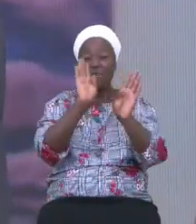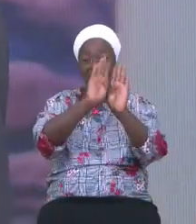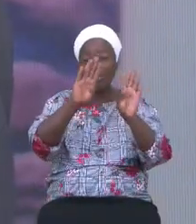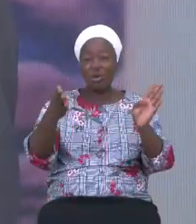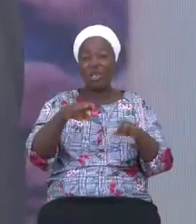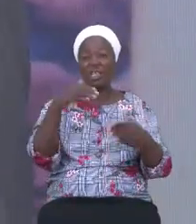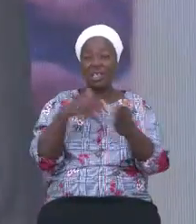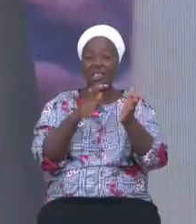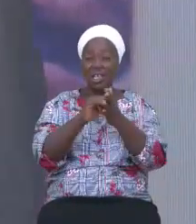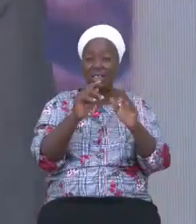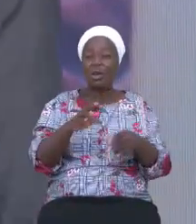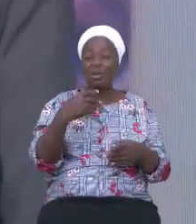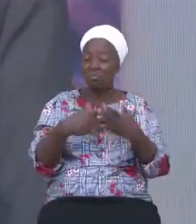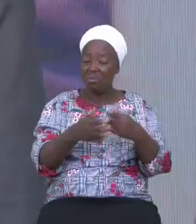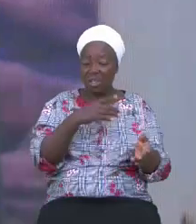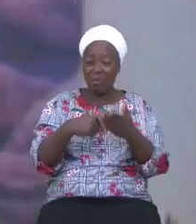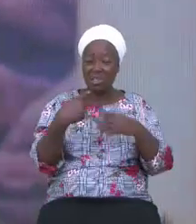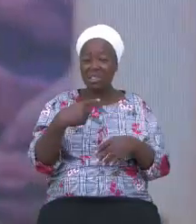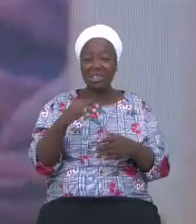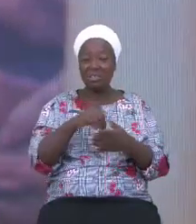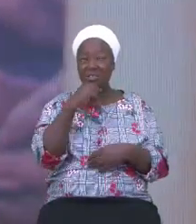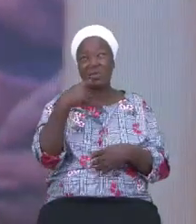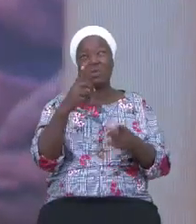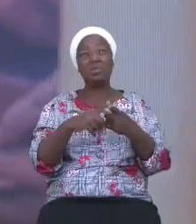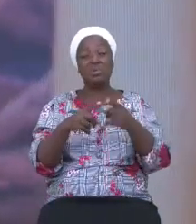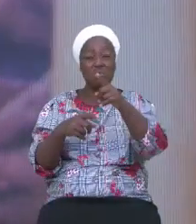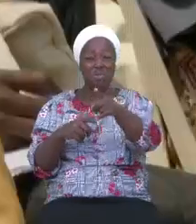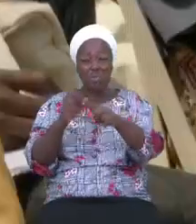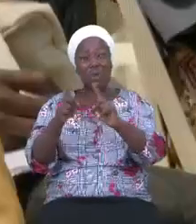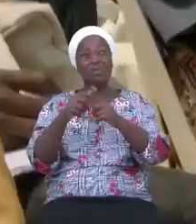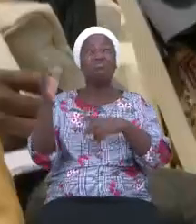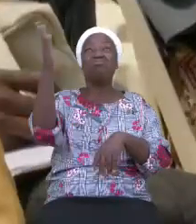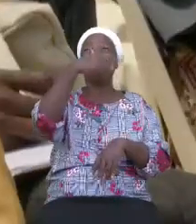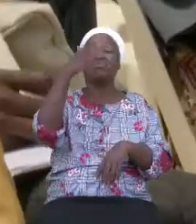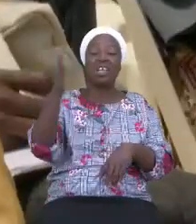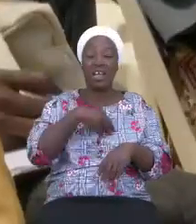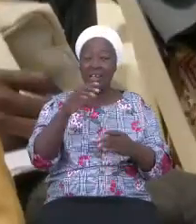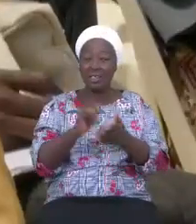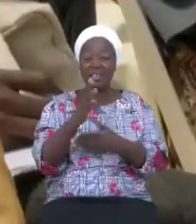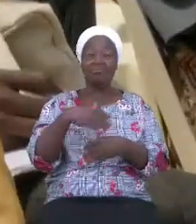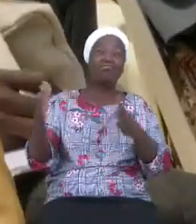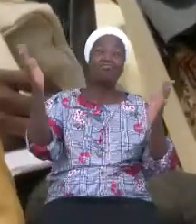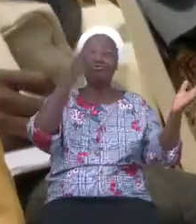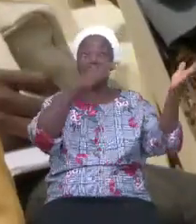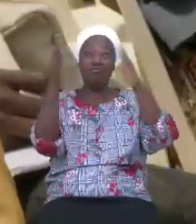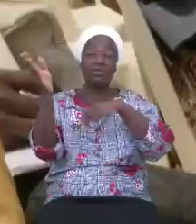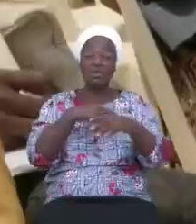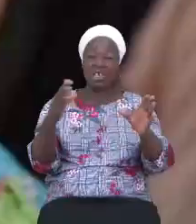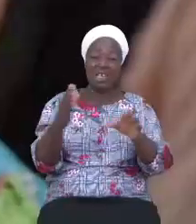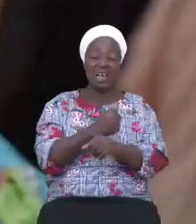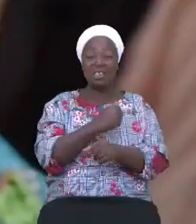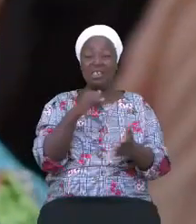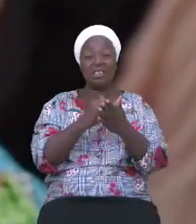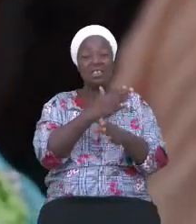he says, he's not speaking to you, he's speaking to the thin air. And nothing, the wind will carry that curse